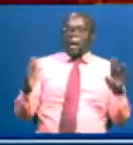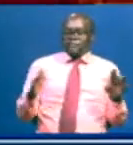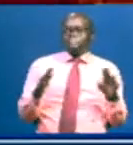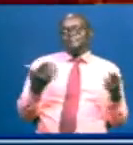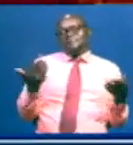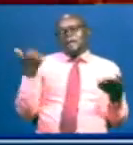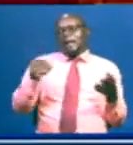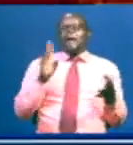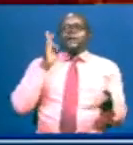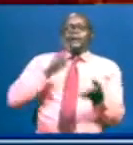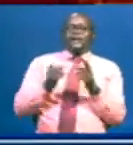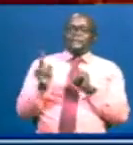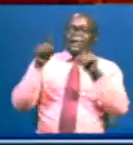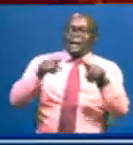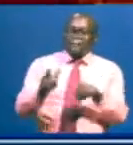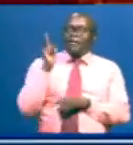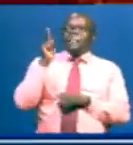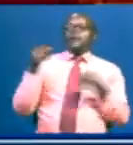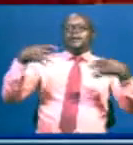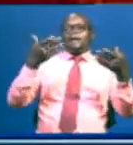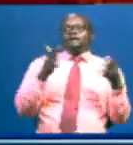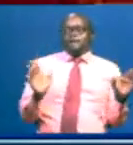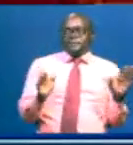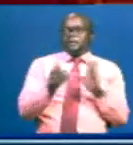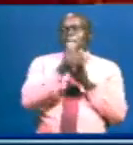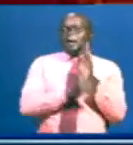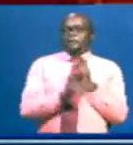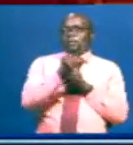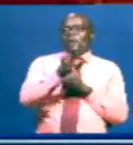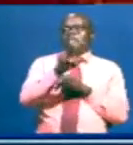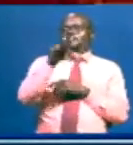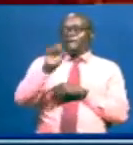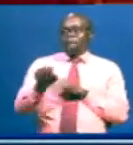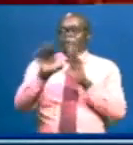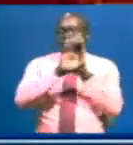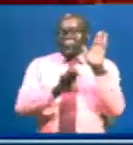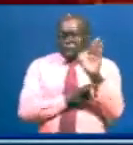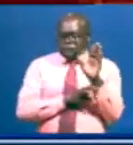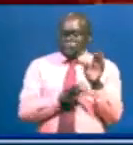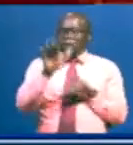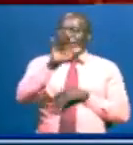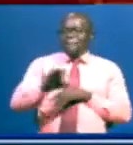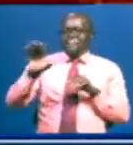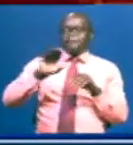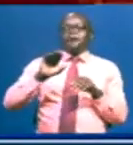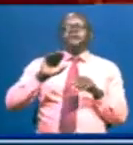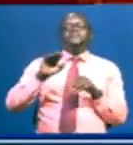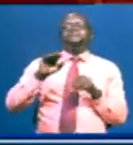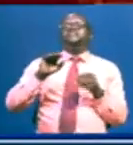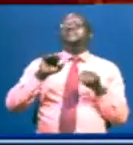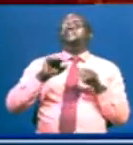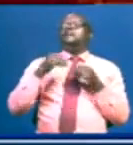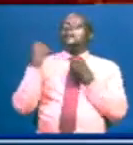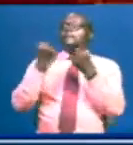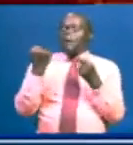witness can come. The law is quite clear. Article 125 of the Constitution, our Parliamentary Powers and Privileges Act, Section 18 and